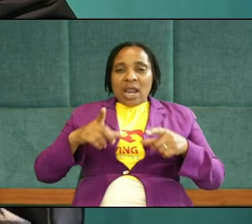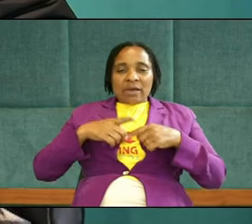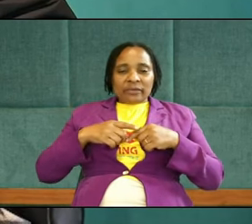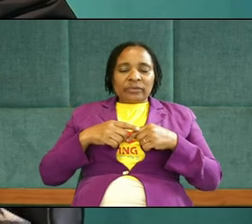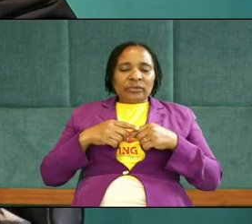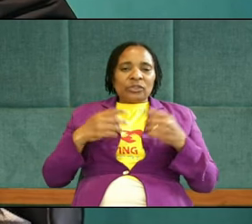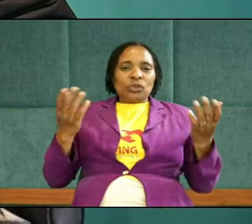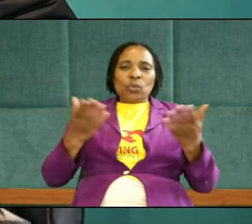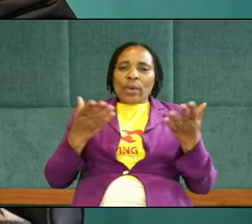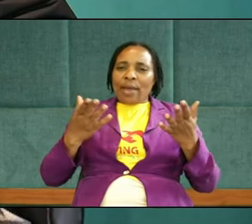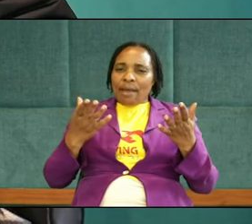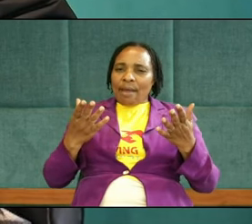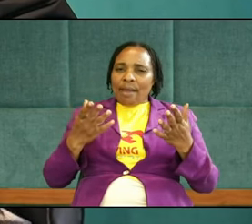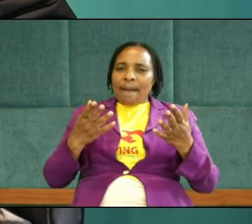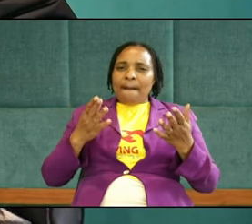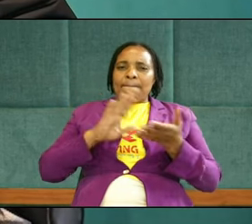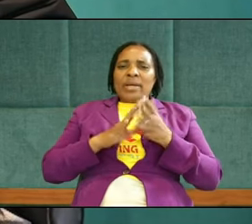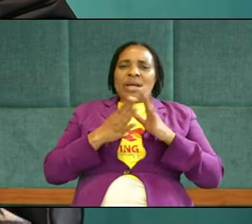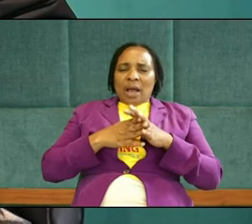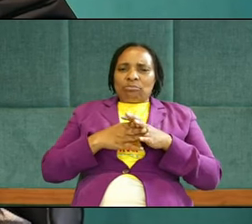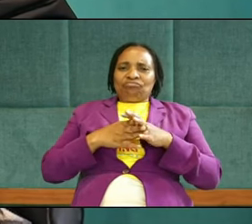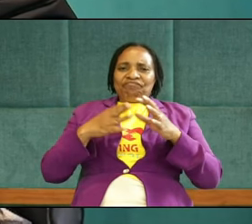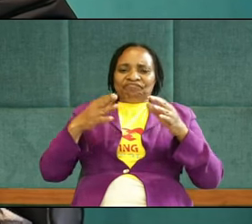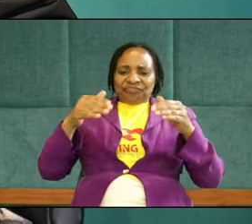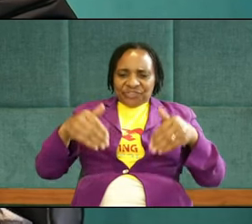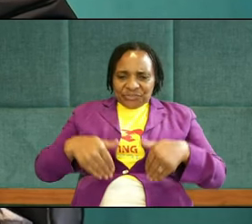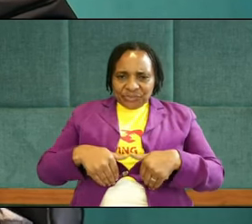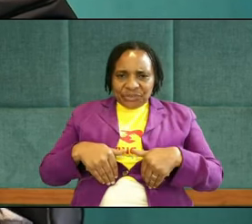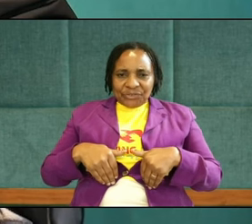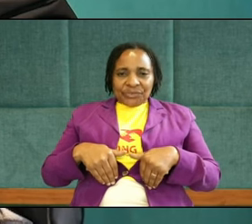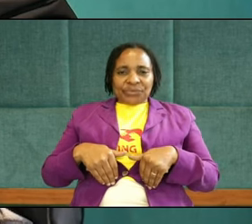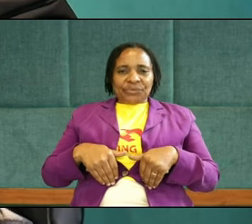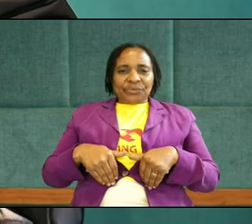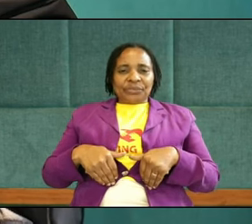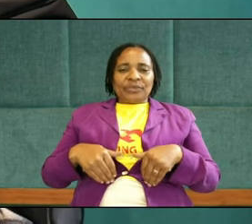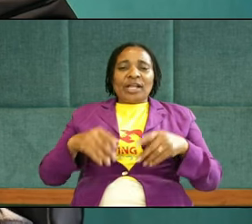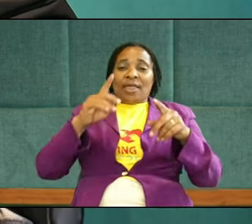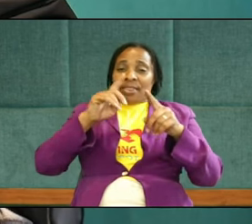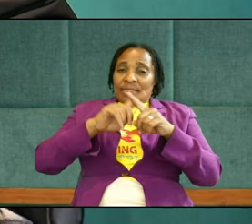is especially when we become teenagers.